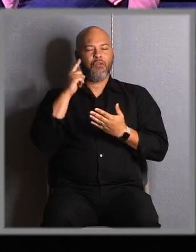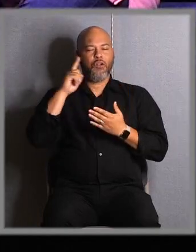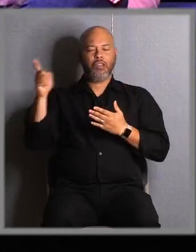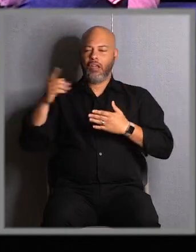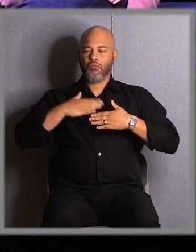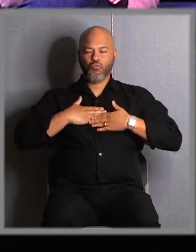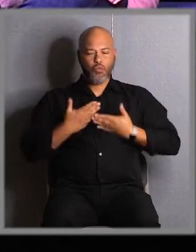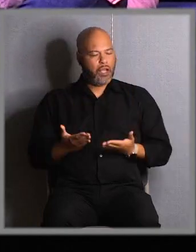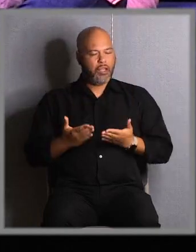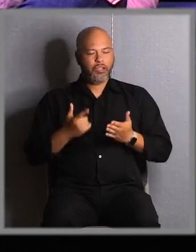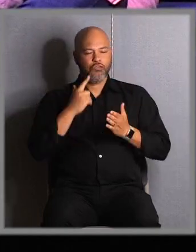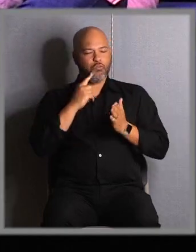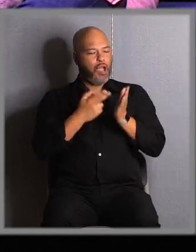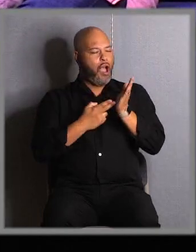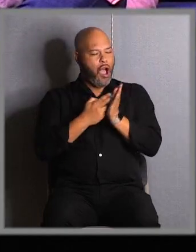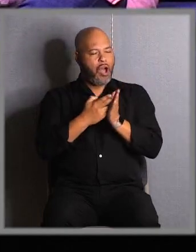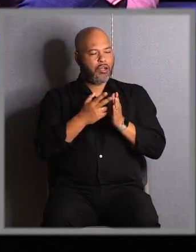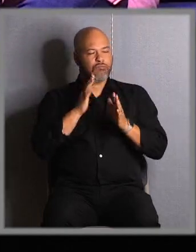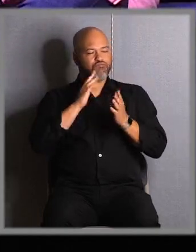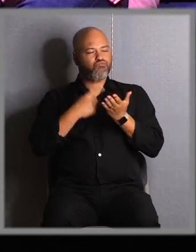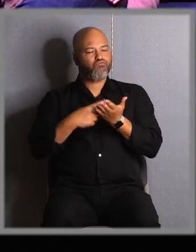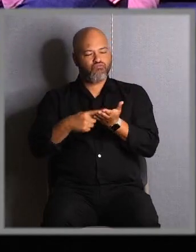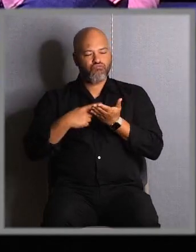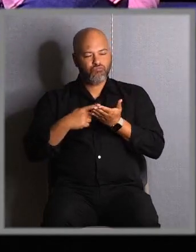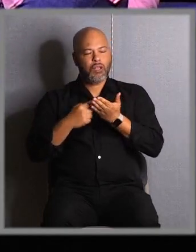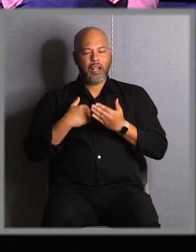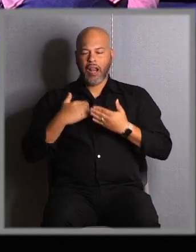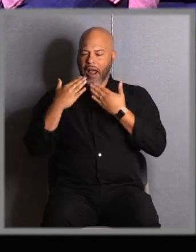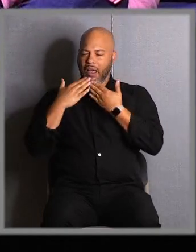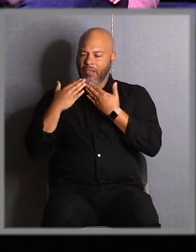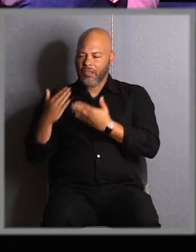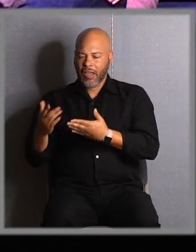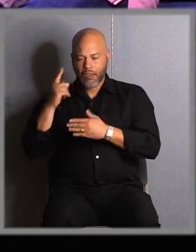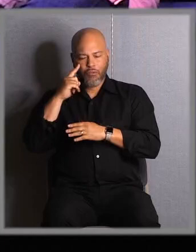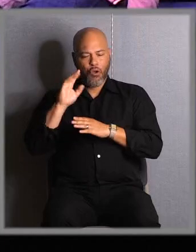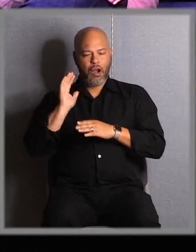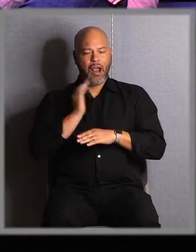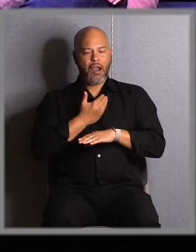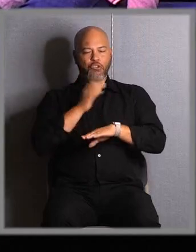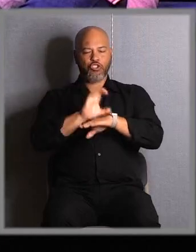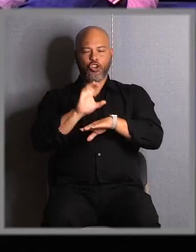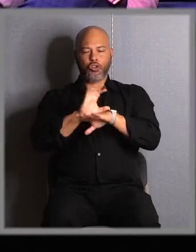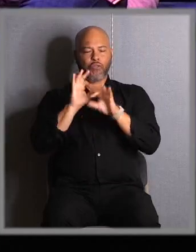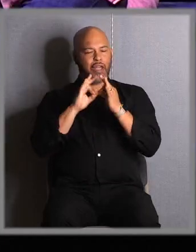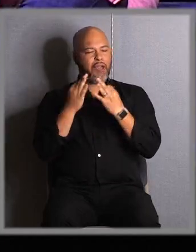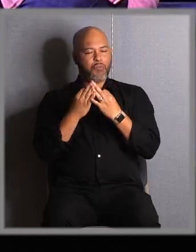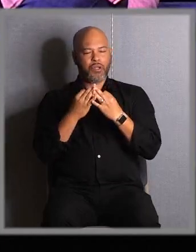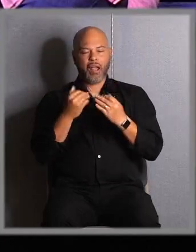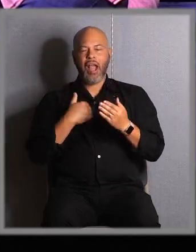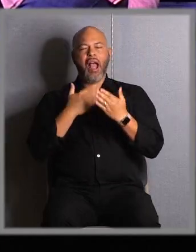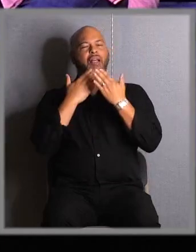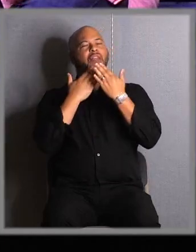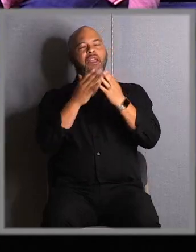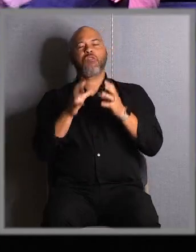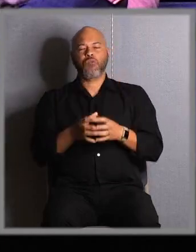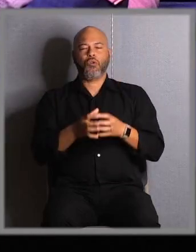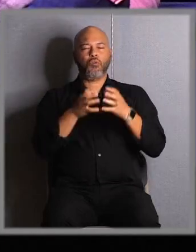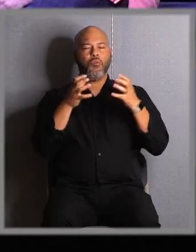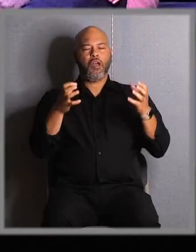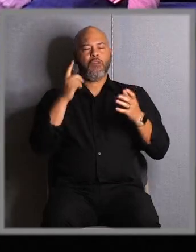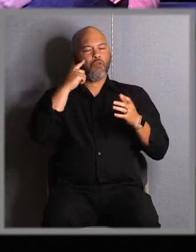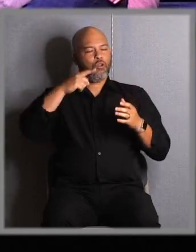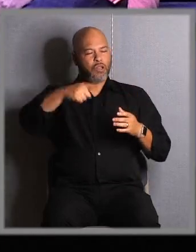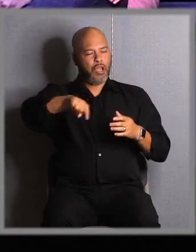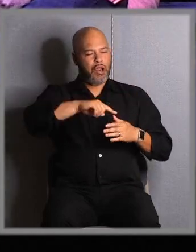transparent here tonight. And Lord, I thank you for the Hilldale family. Yes, Lord, I thank you so much for their